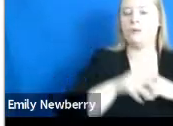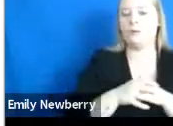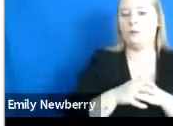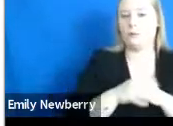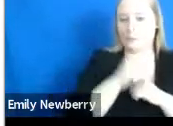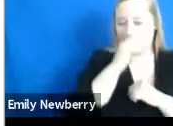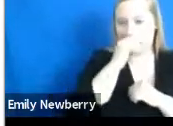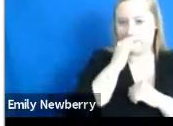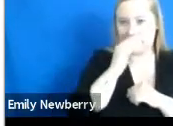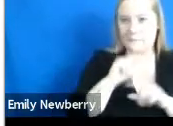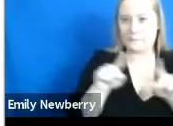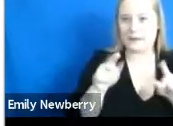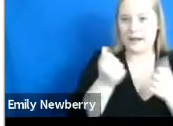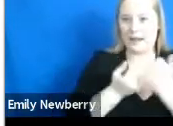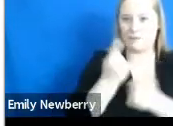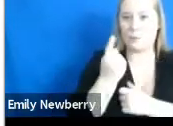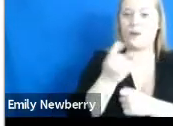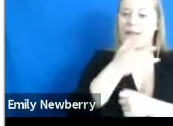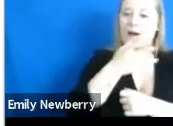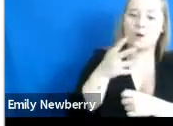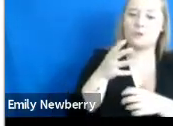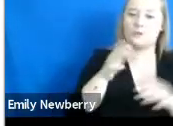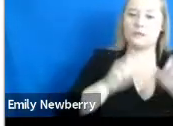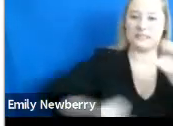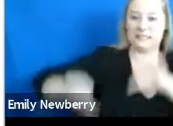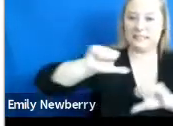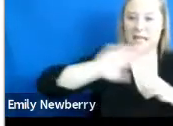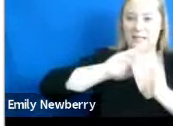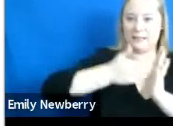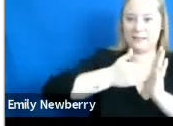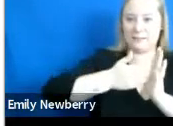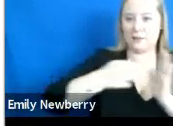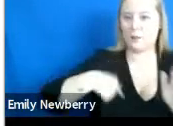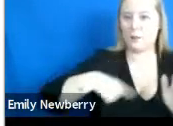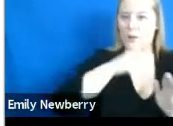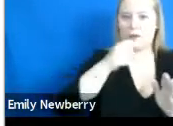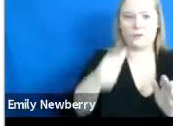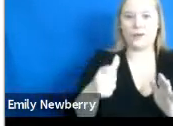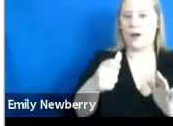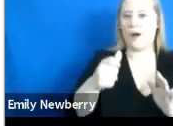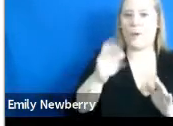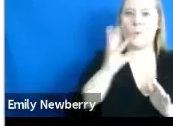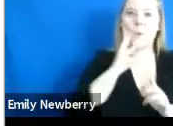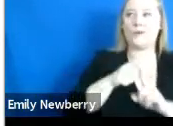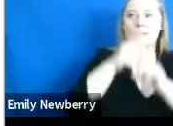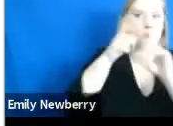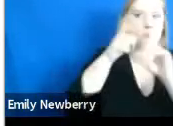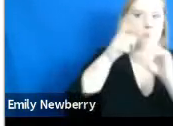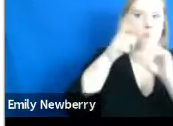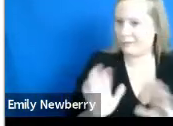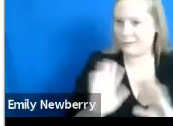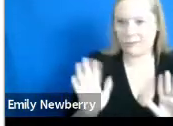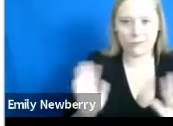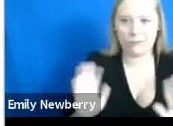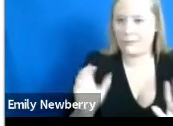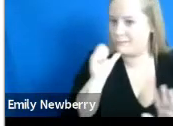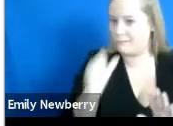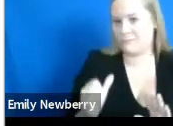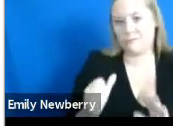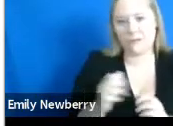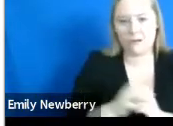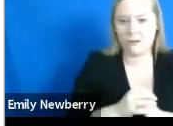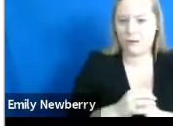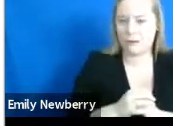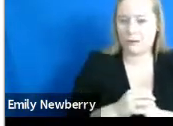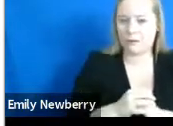at the Agricultural Science Center, we're not hydrologists or anything like that,